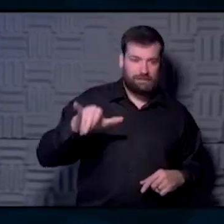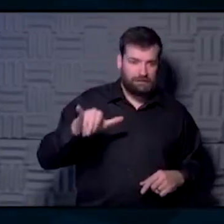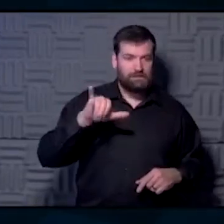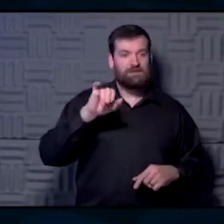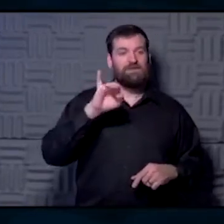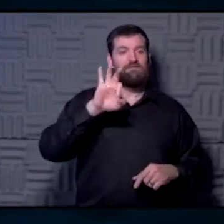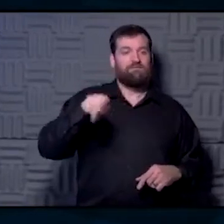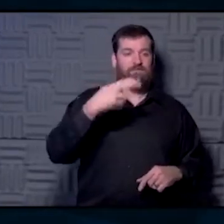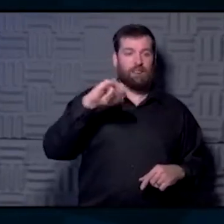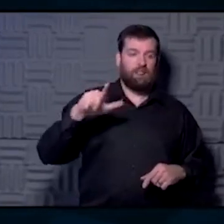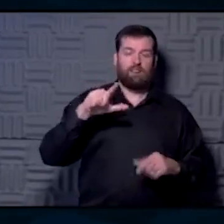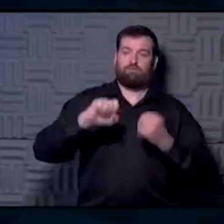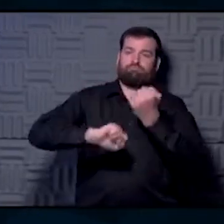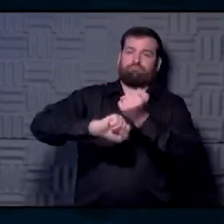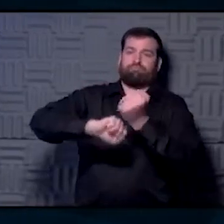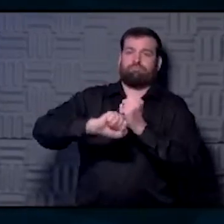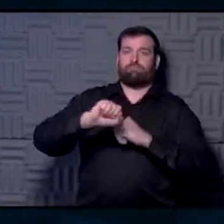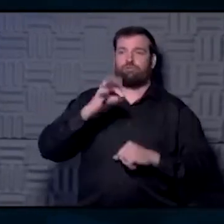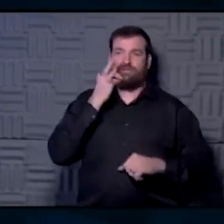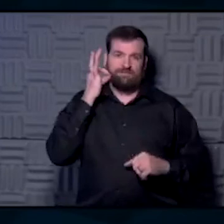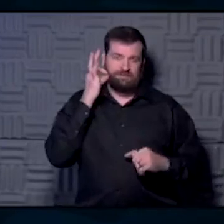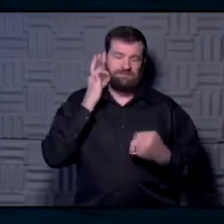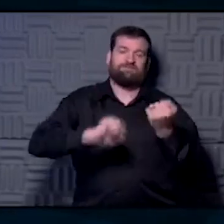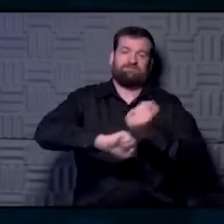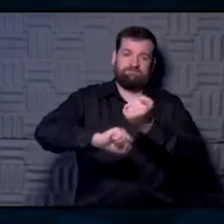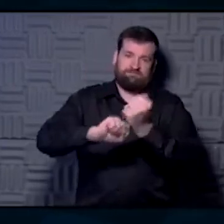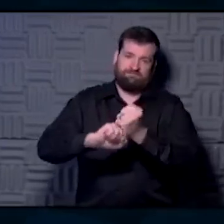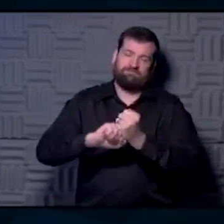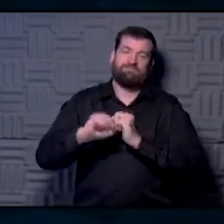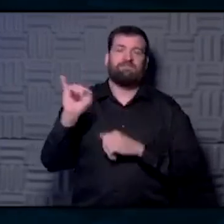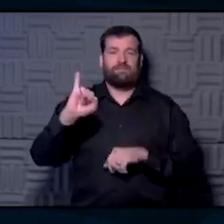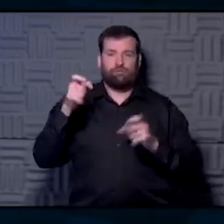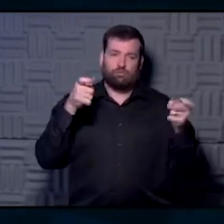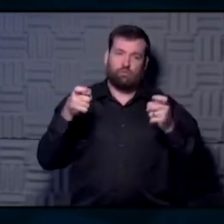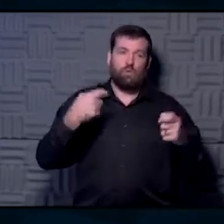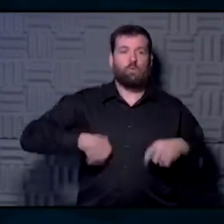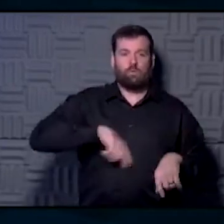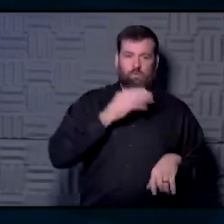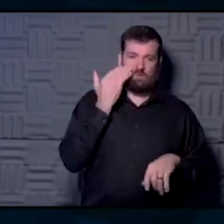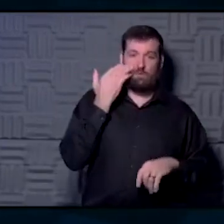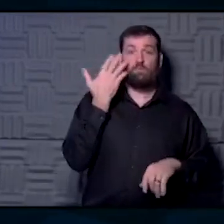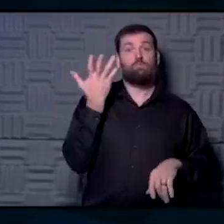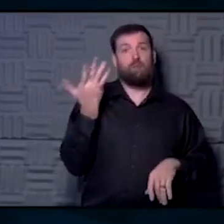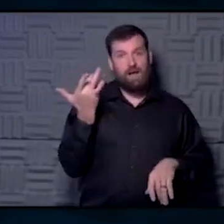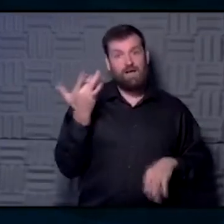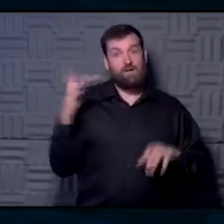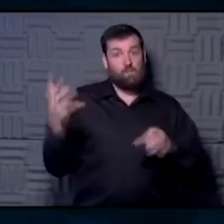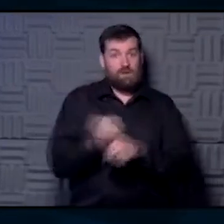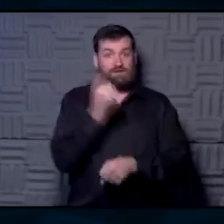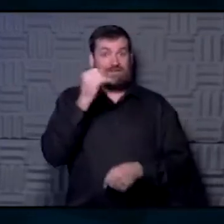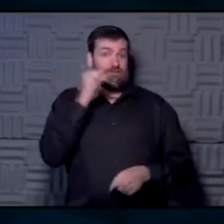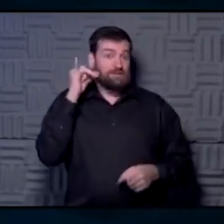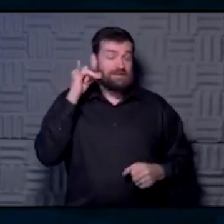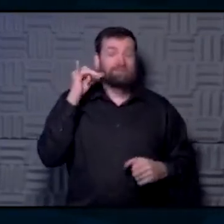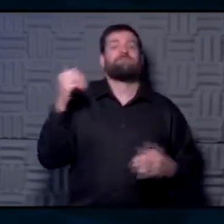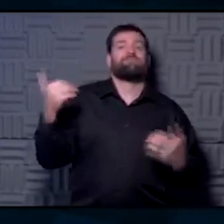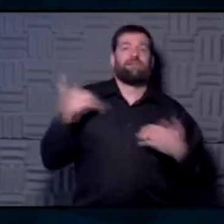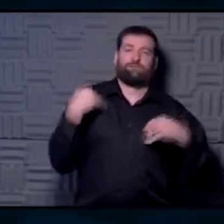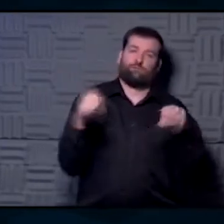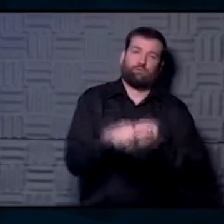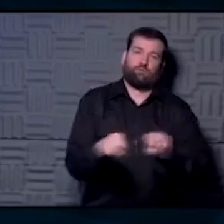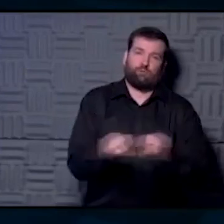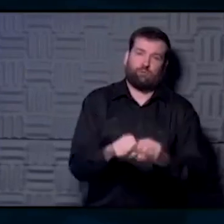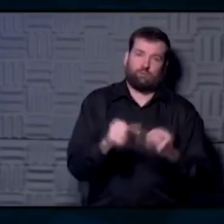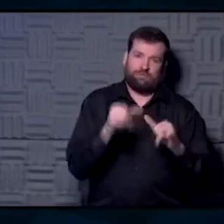the Chiefs while maintaining the pillars of infection prevention and control. We know the real reason that the Chiefs won is yesterday I had my Chiefs red tennis shoes